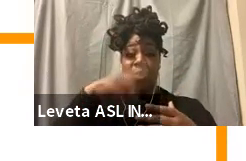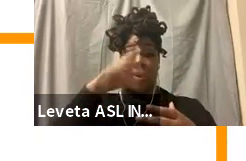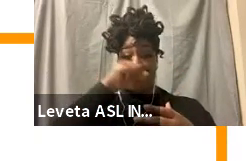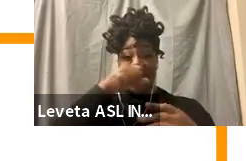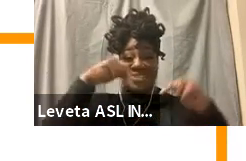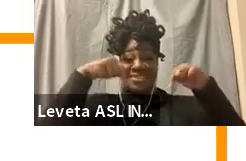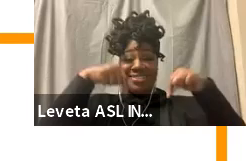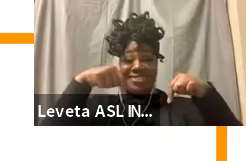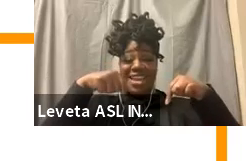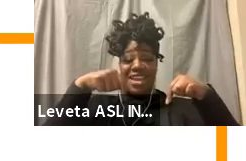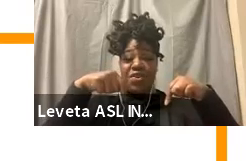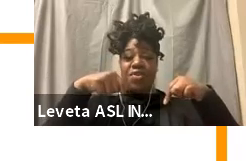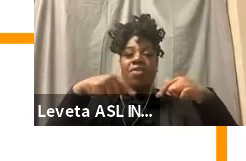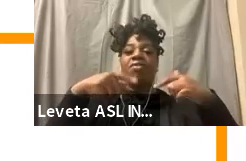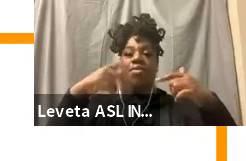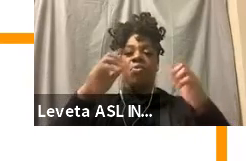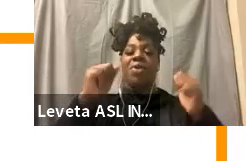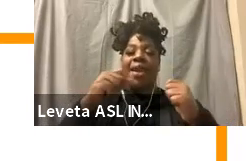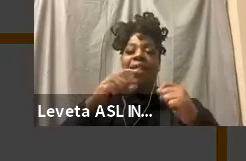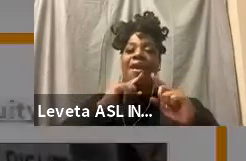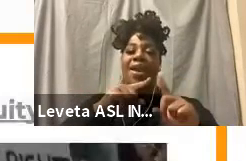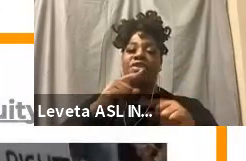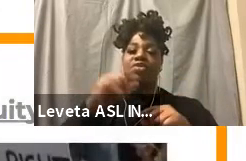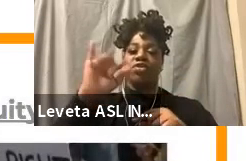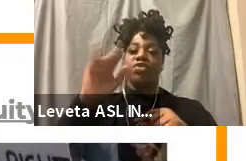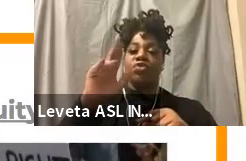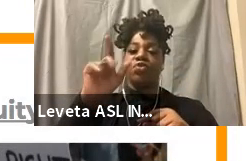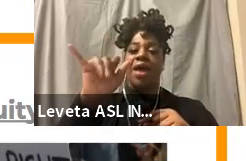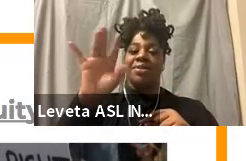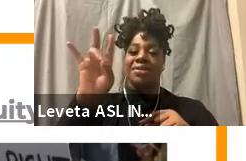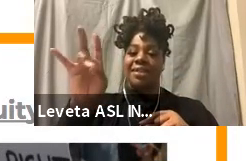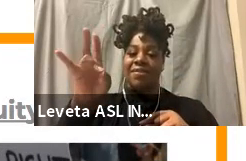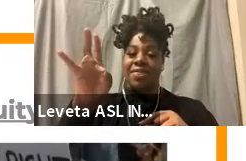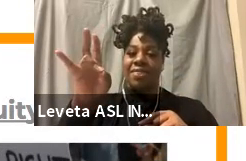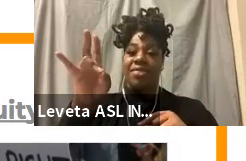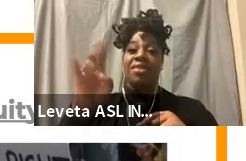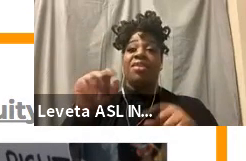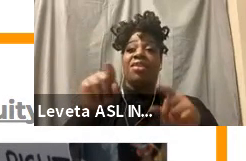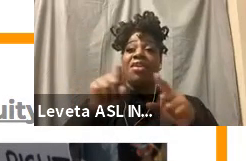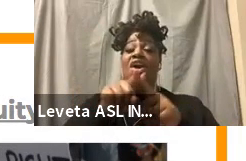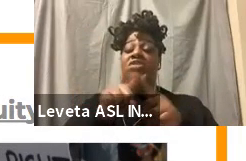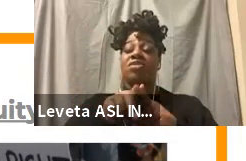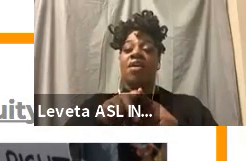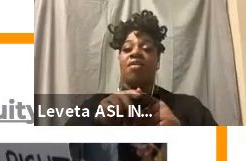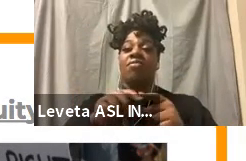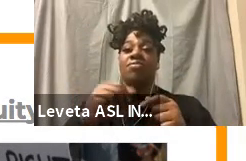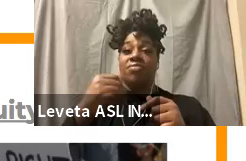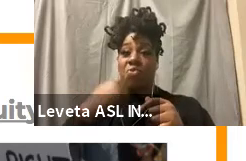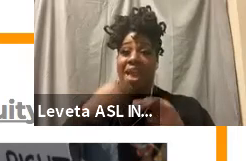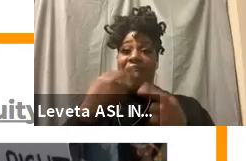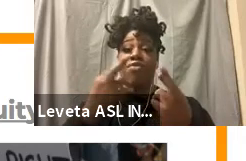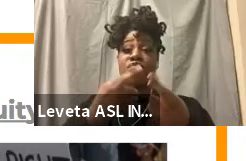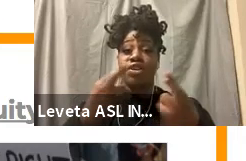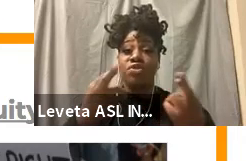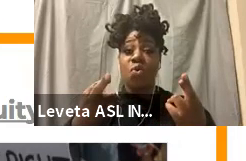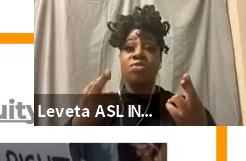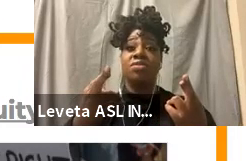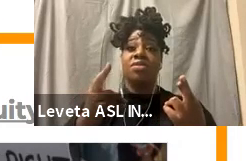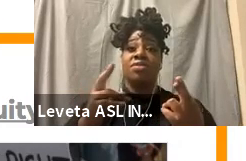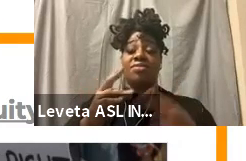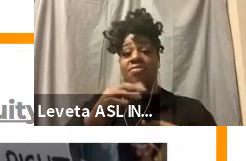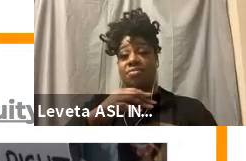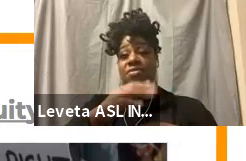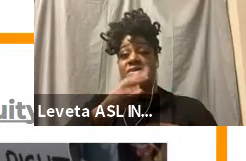sure we highlight our Waymaking special website that has resources that are